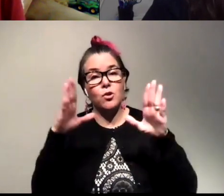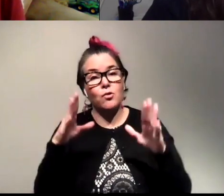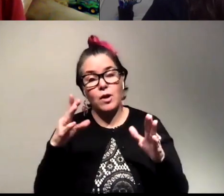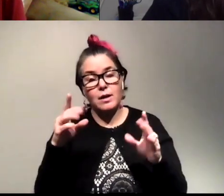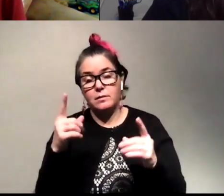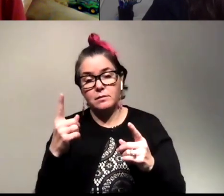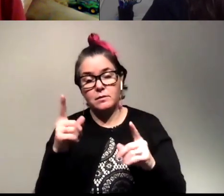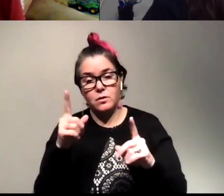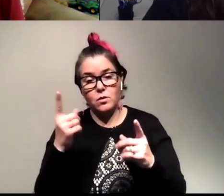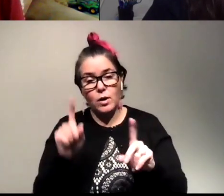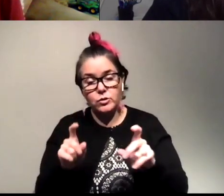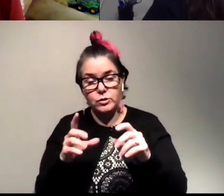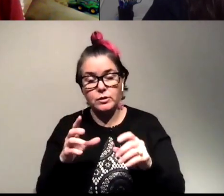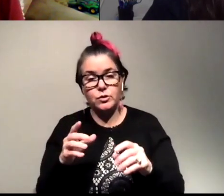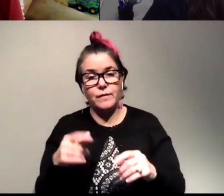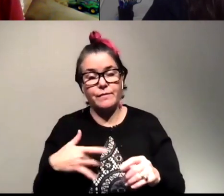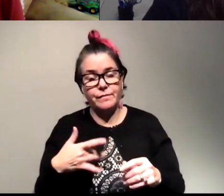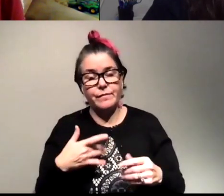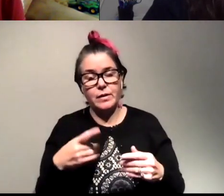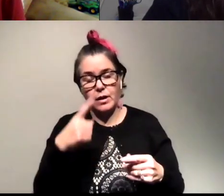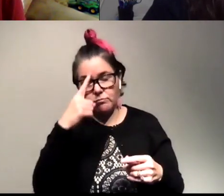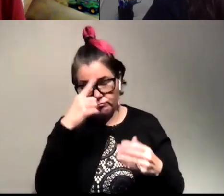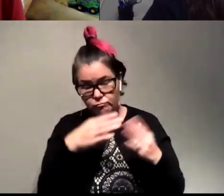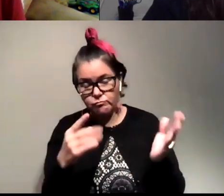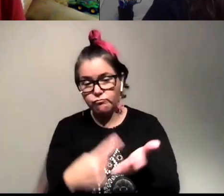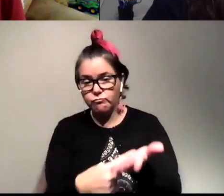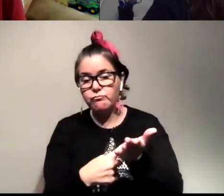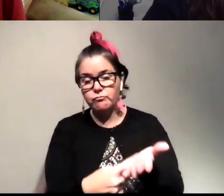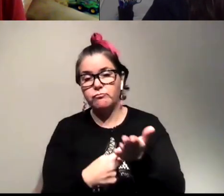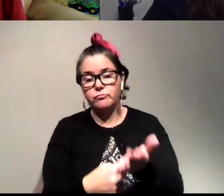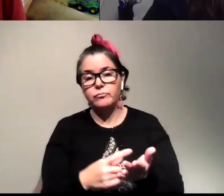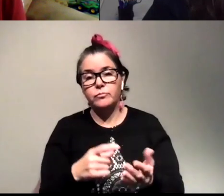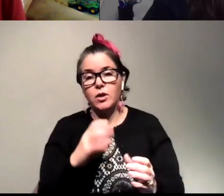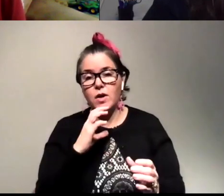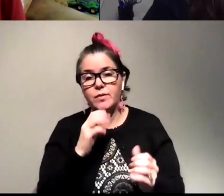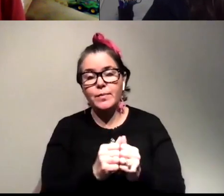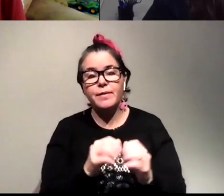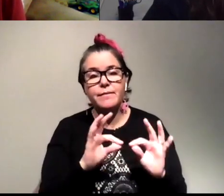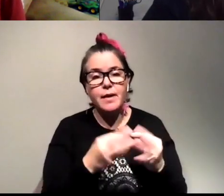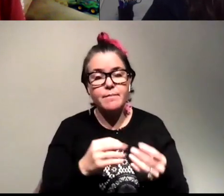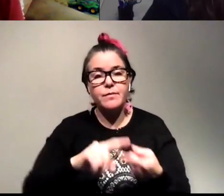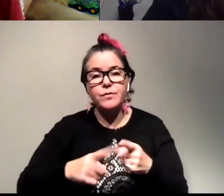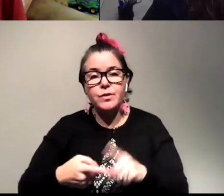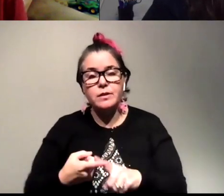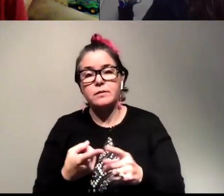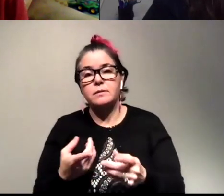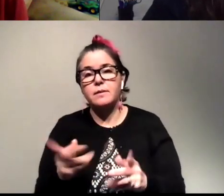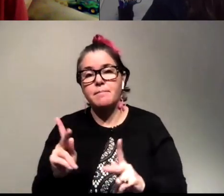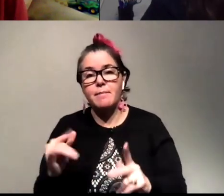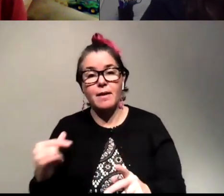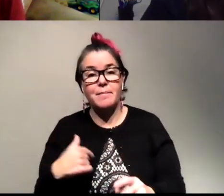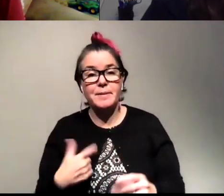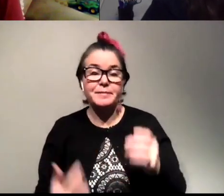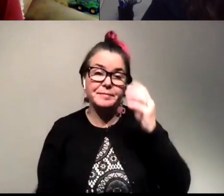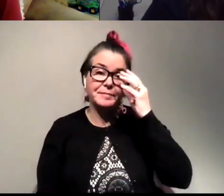and everybody should feel very open about having those kinds of conversations with their family and friends and people like me in